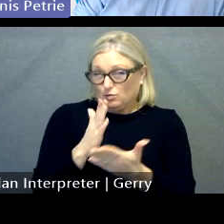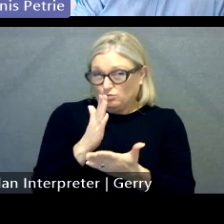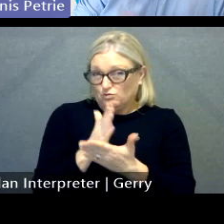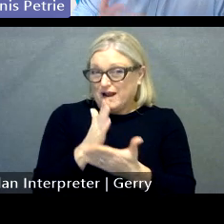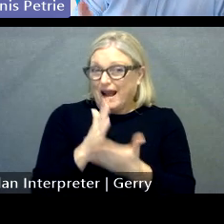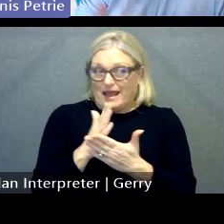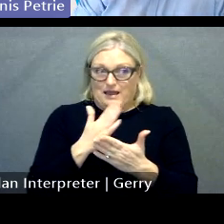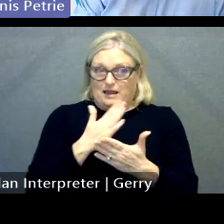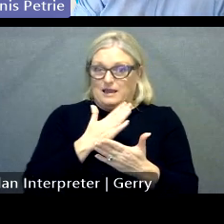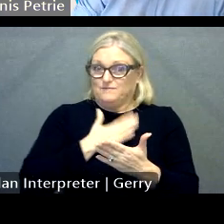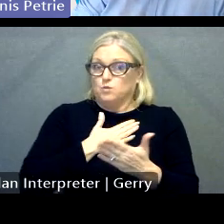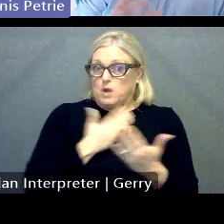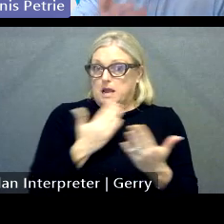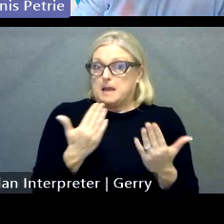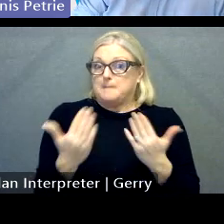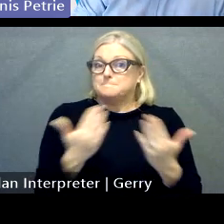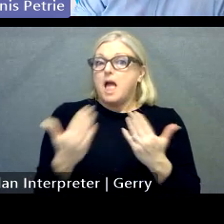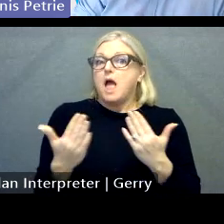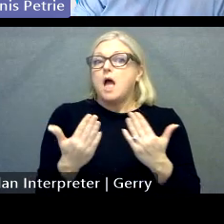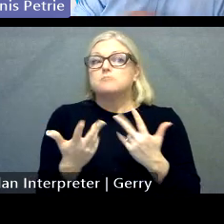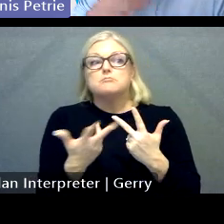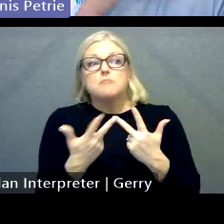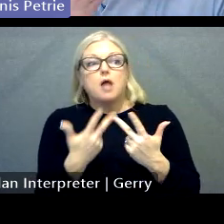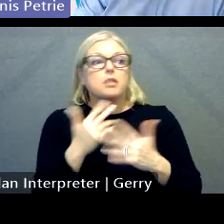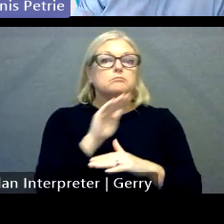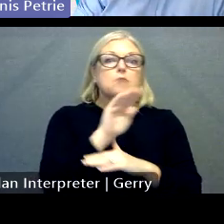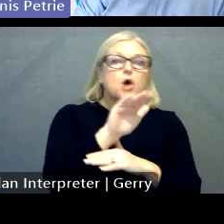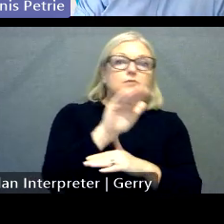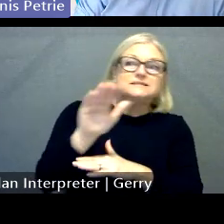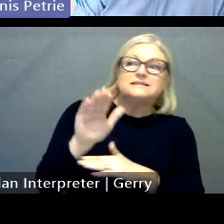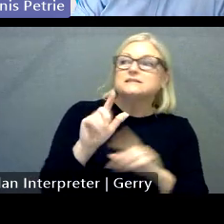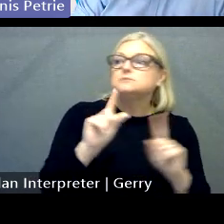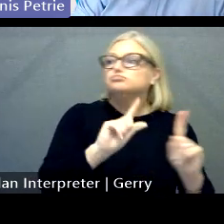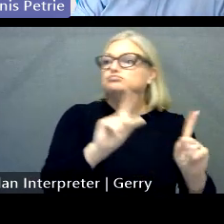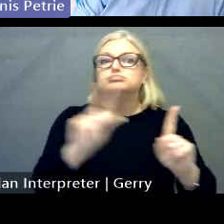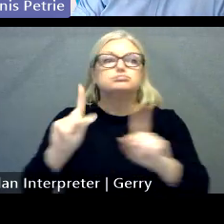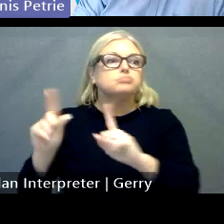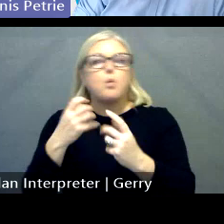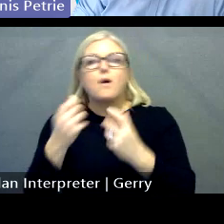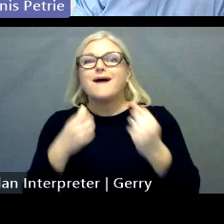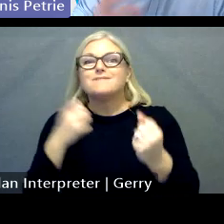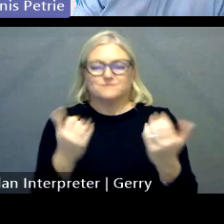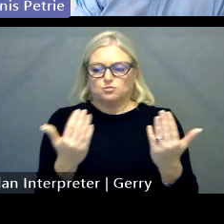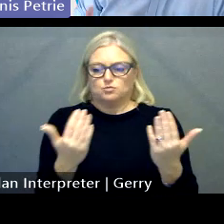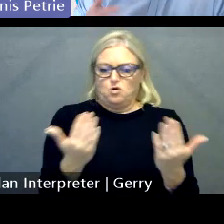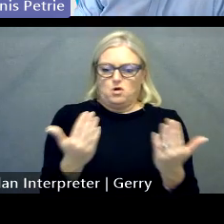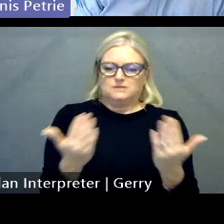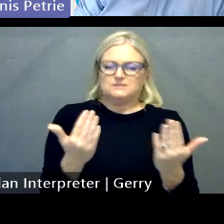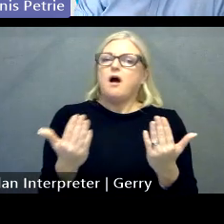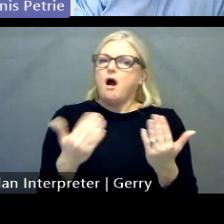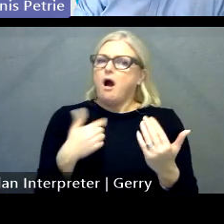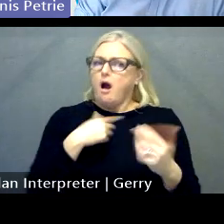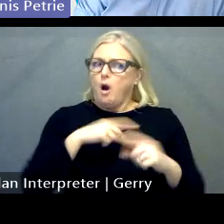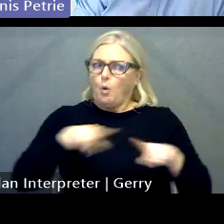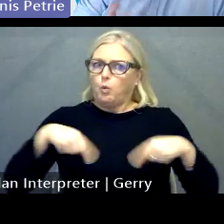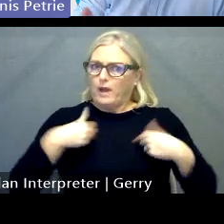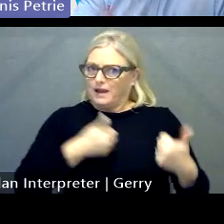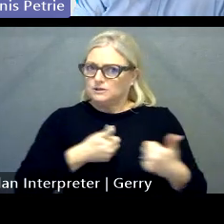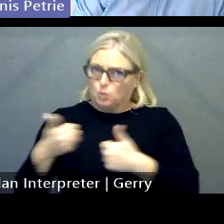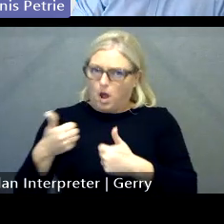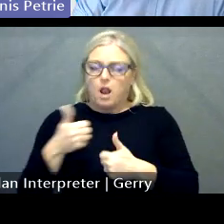measures. In terms of the ASCOT, I suppose it probably was developed more in the social care space, more in that kind of aged care space.